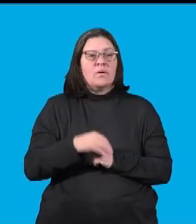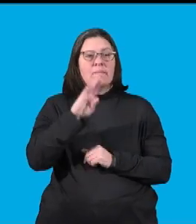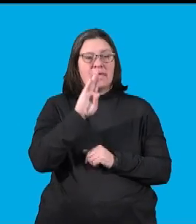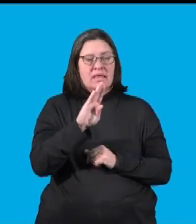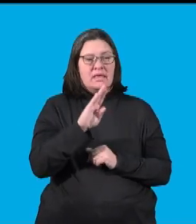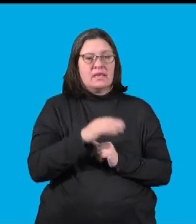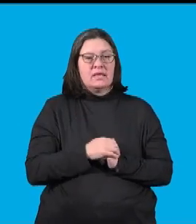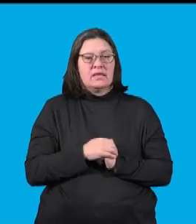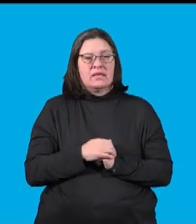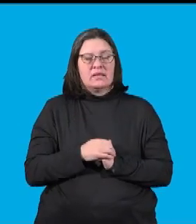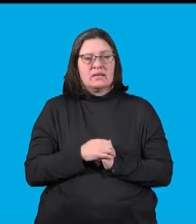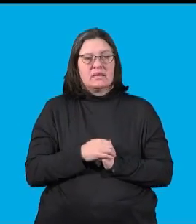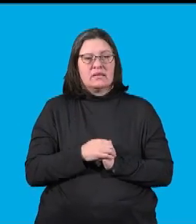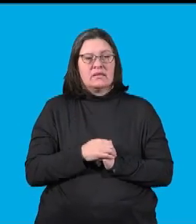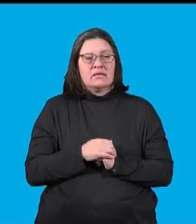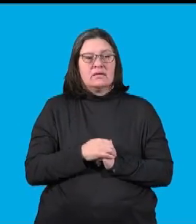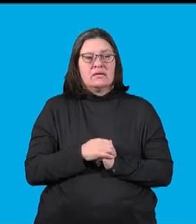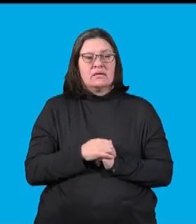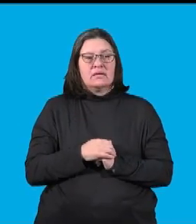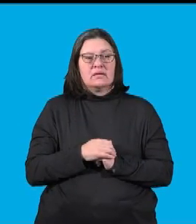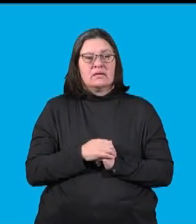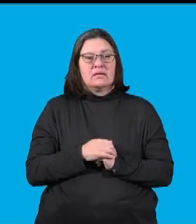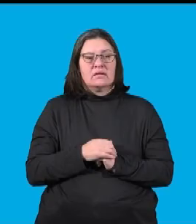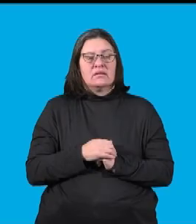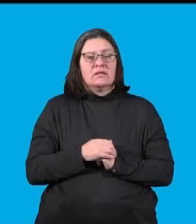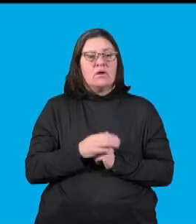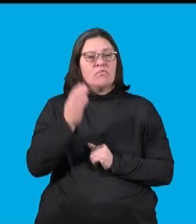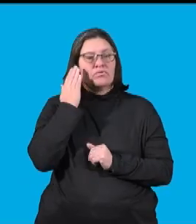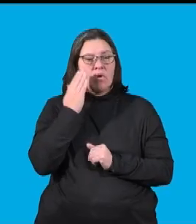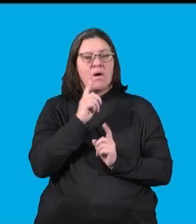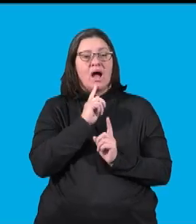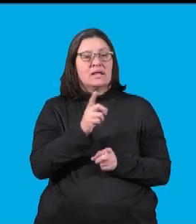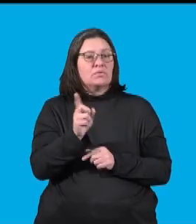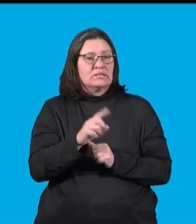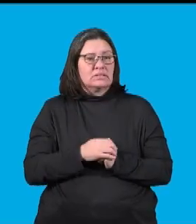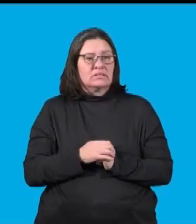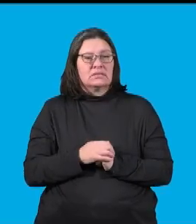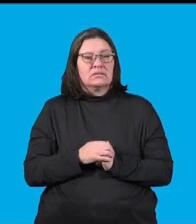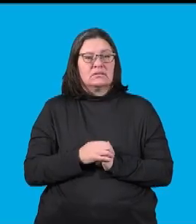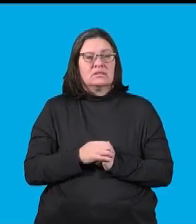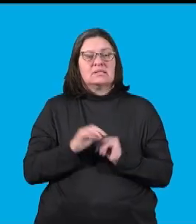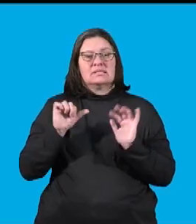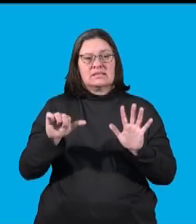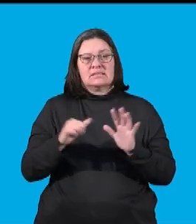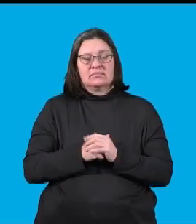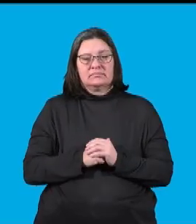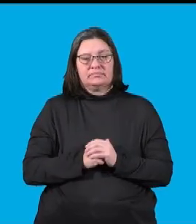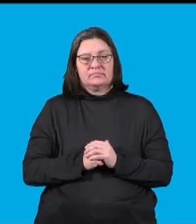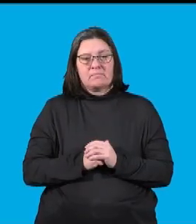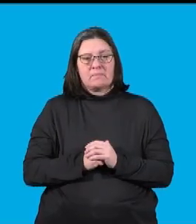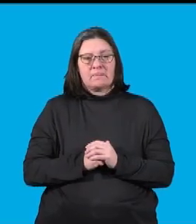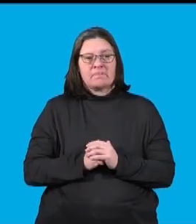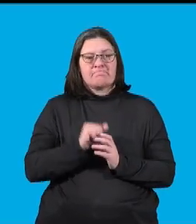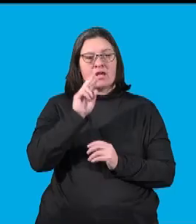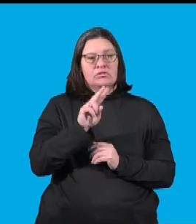So b, and if obviously we do everything correctly, then we know that we're going to get an answer of